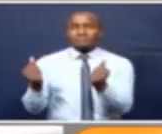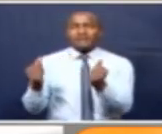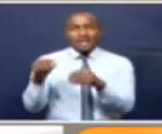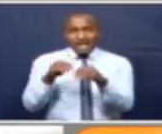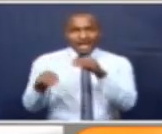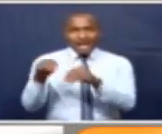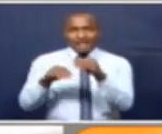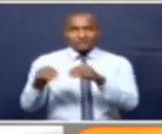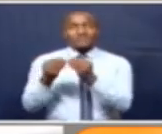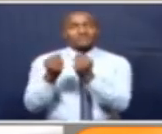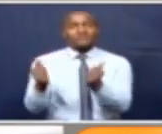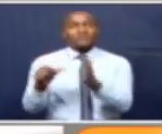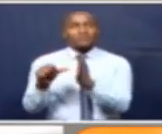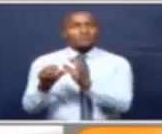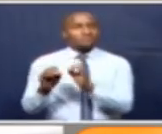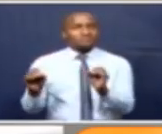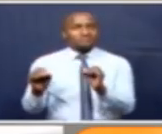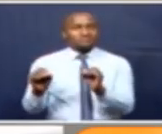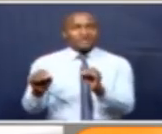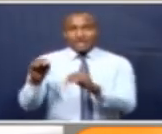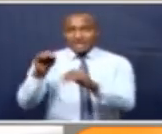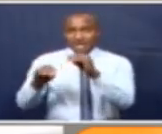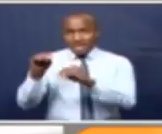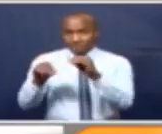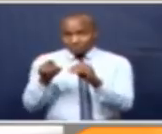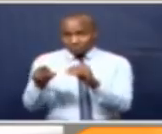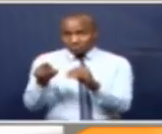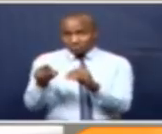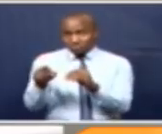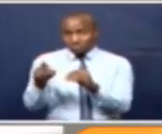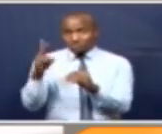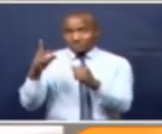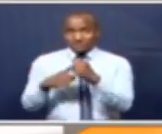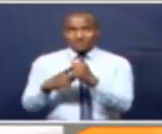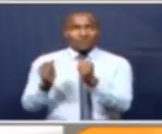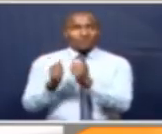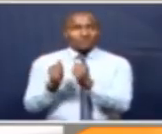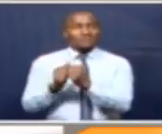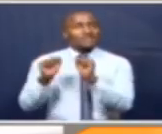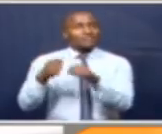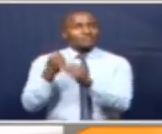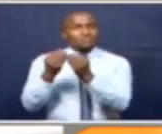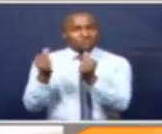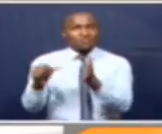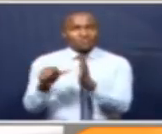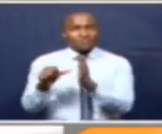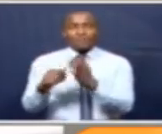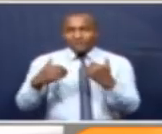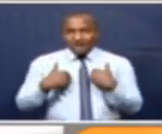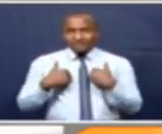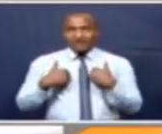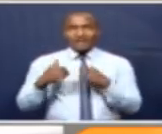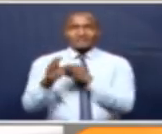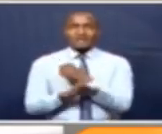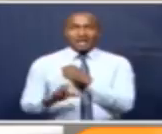cannot solve the problem. The election that we are planning, as it's done on the 26th of October, cannot solve the problems we face as a country.